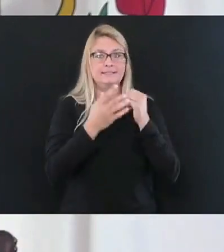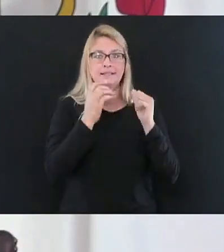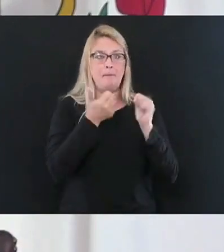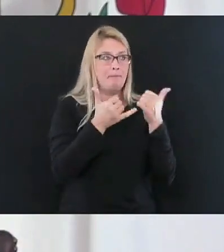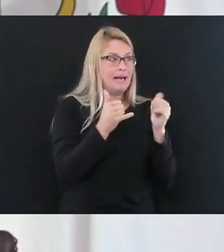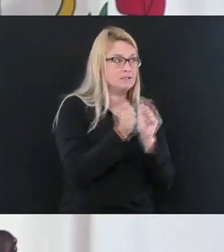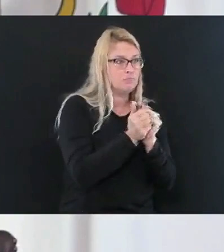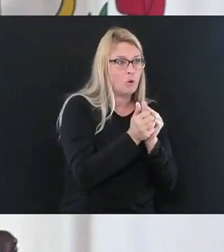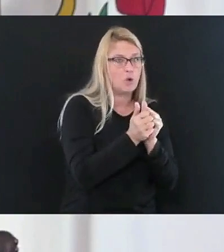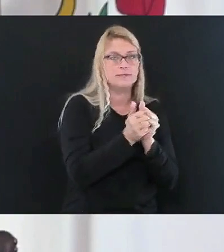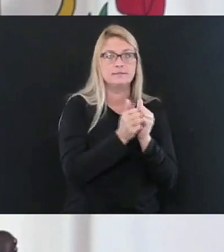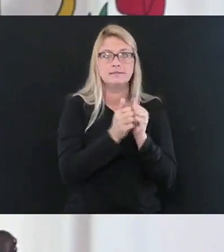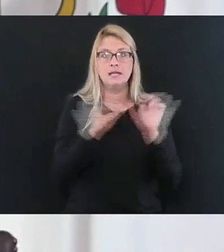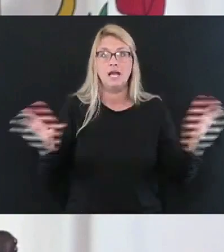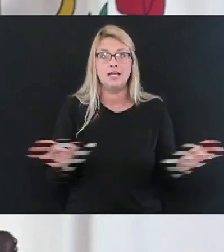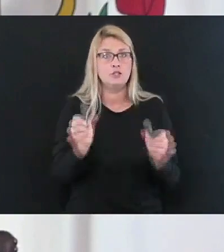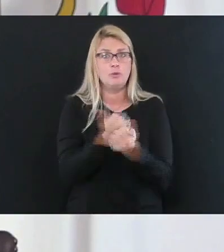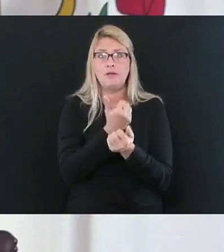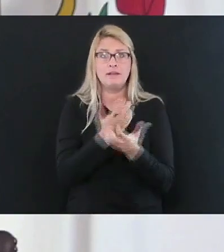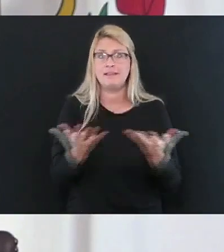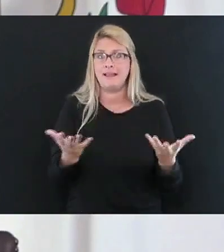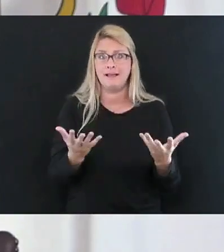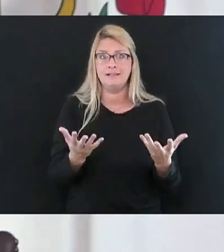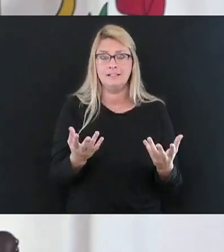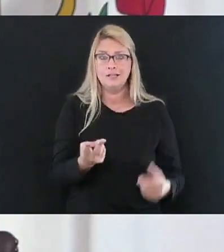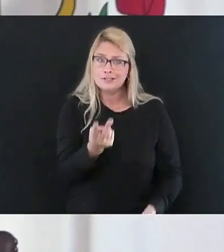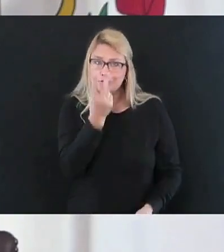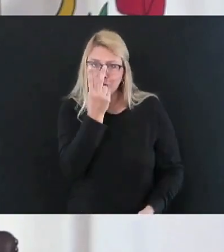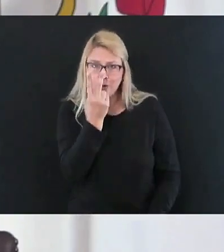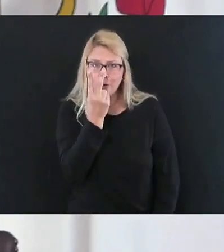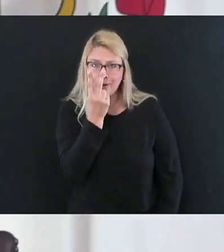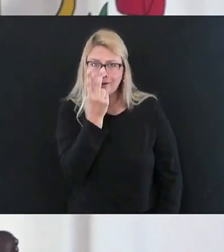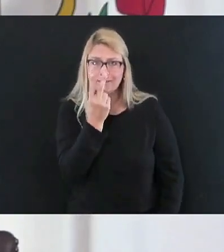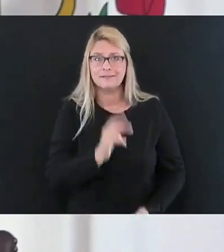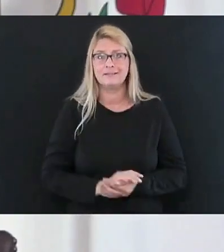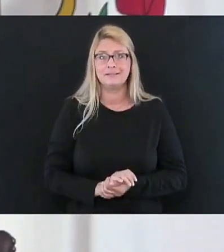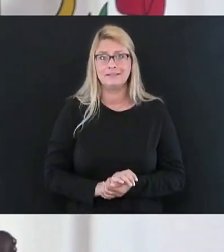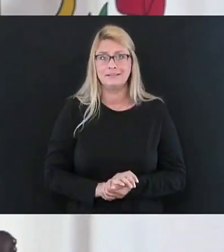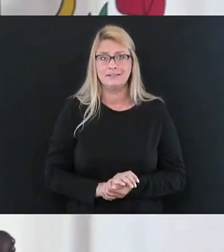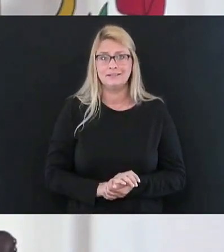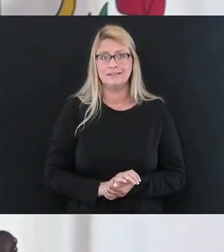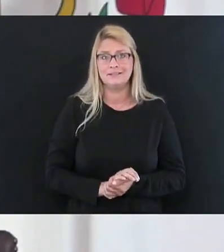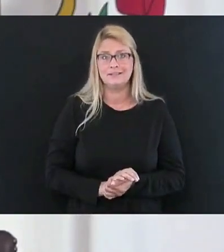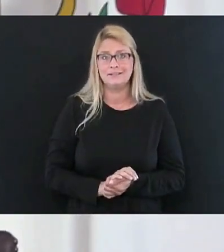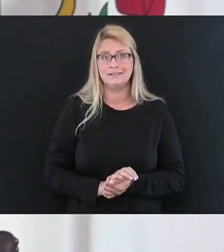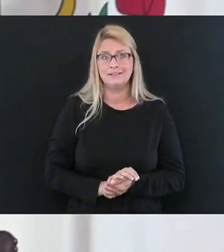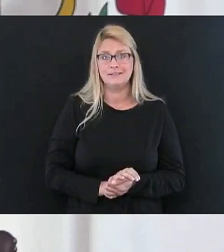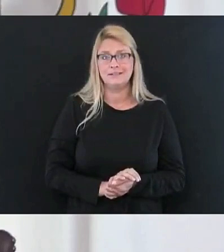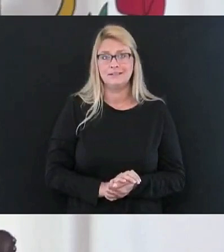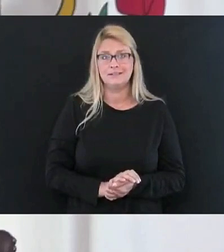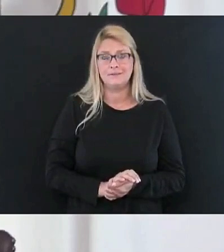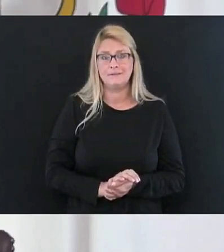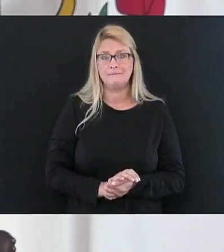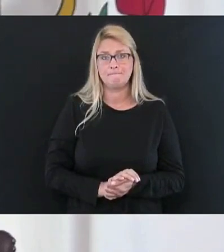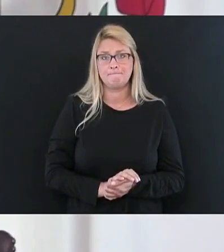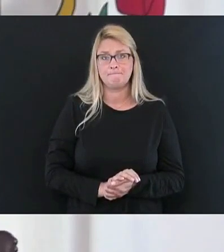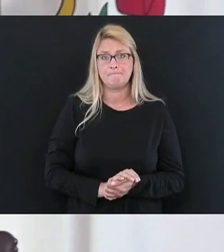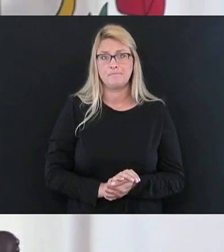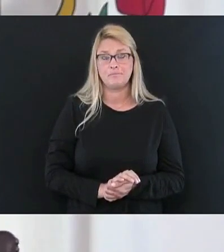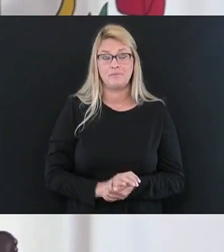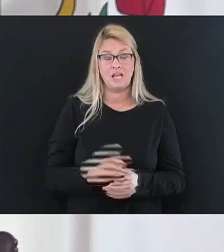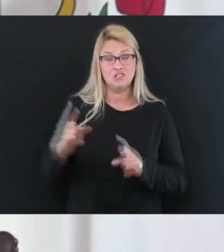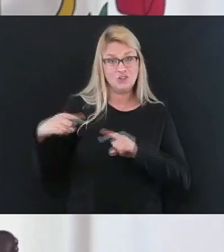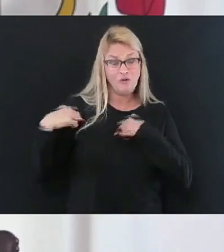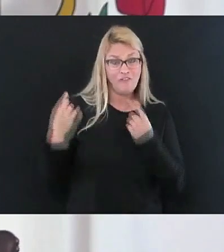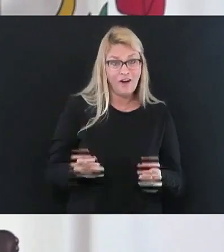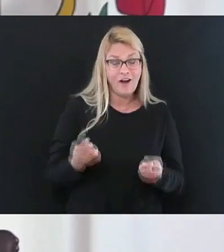sports and how we do all the different things. Two mechanisms. And in that, what we have been able to do is